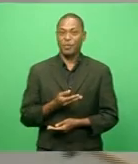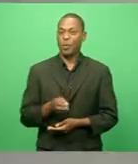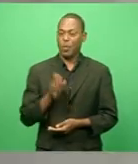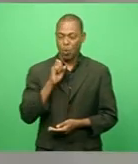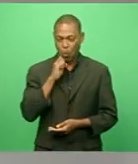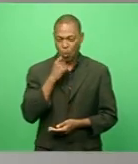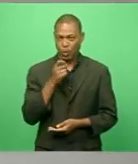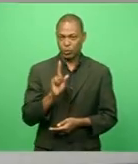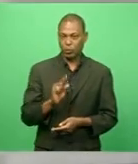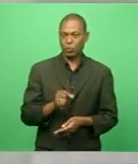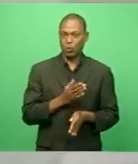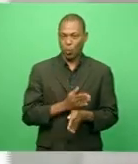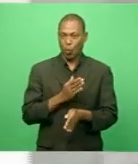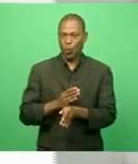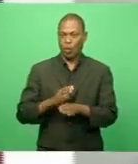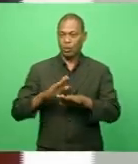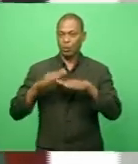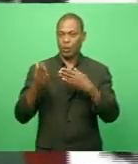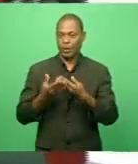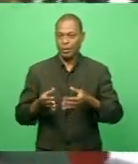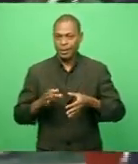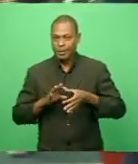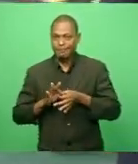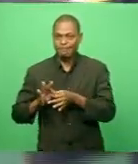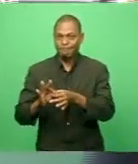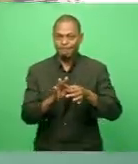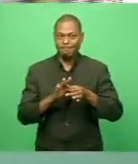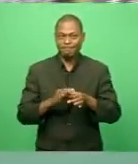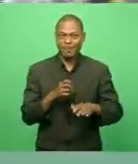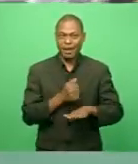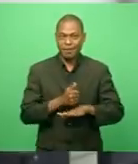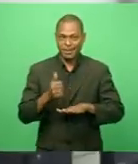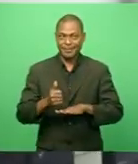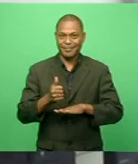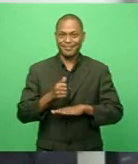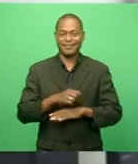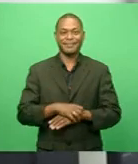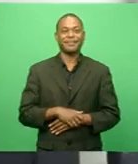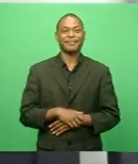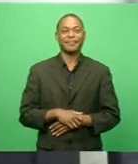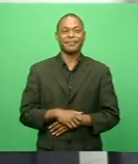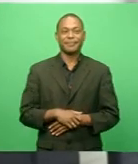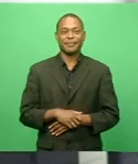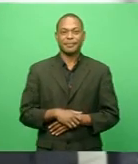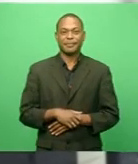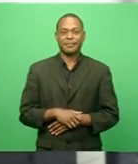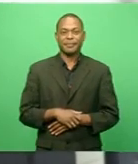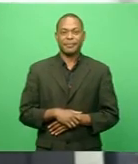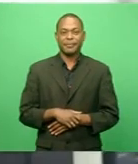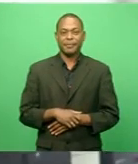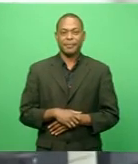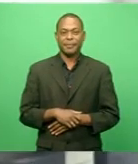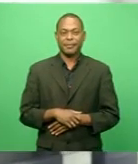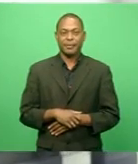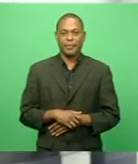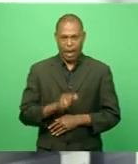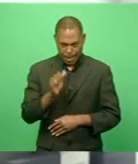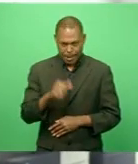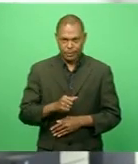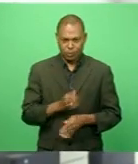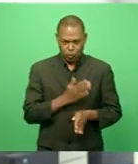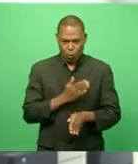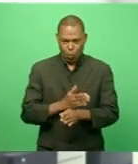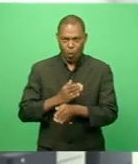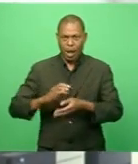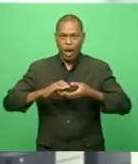the opposition and the government. Looking forward to that. In terms of collaboration, that has been